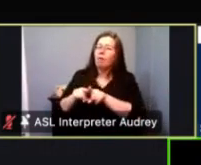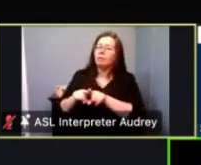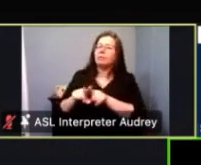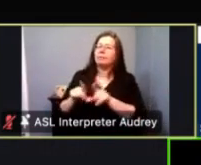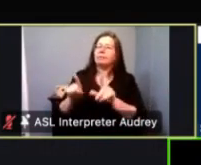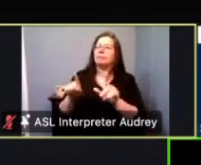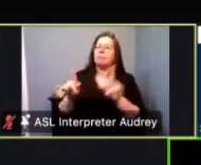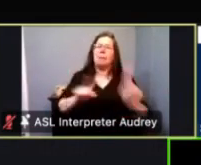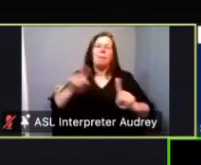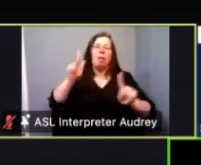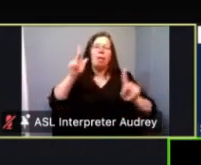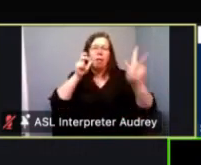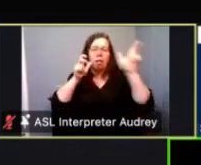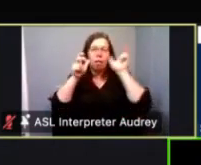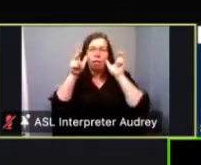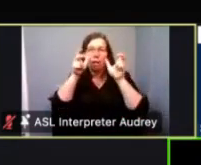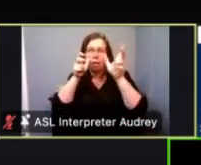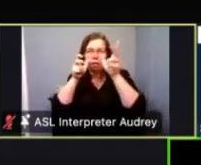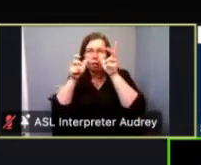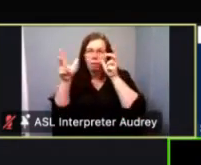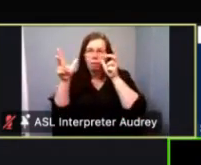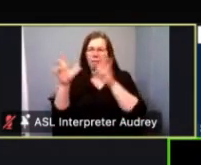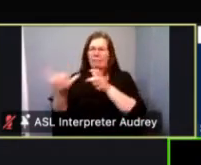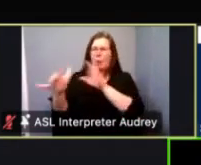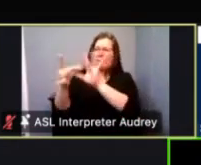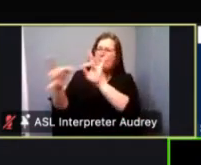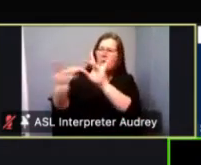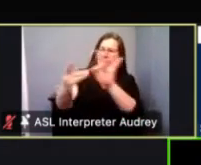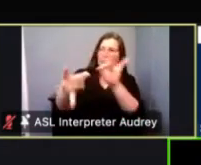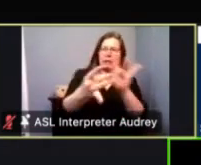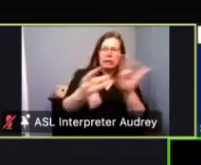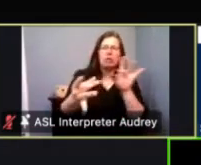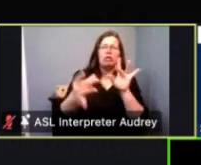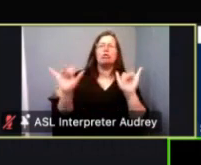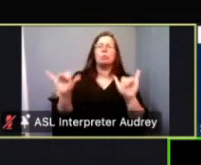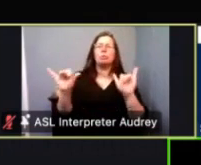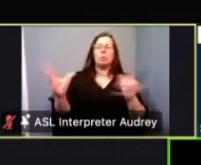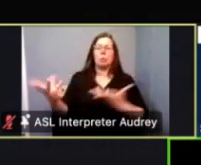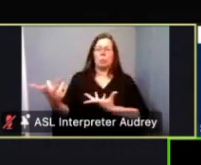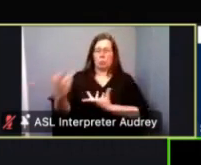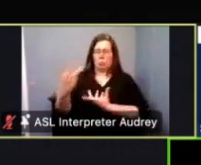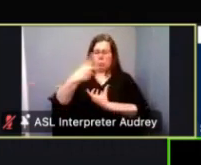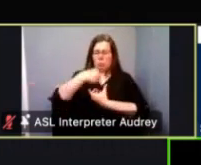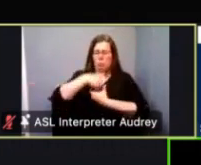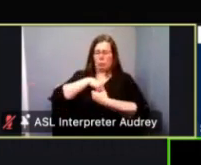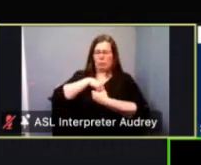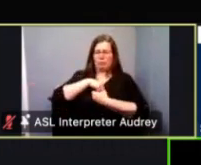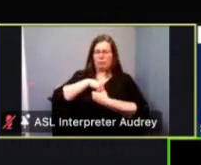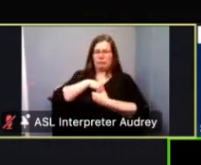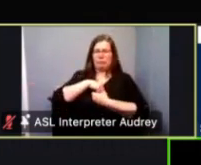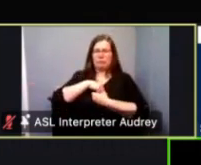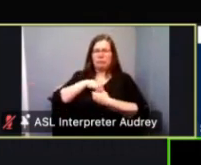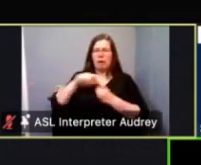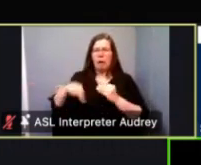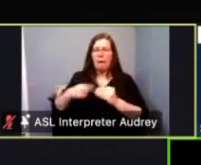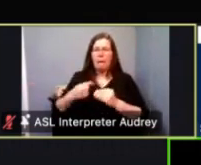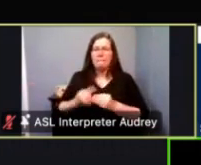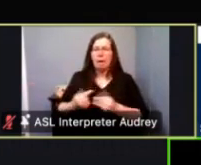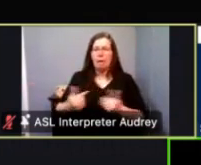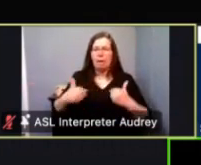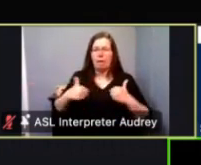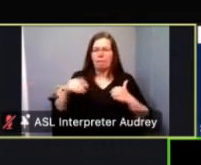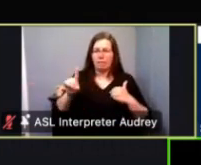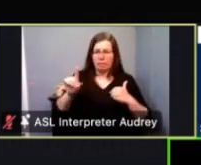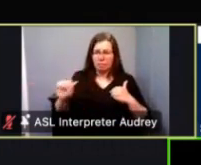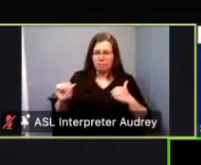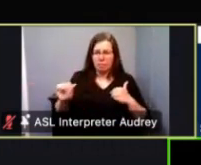to internalize the messages that they hear about having a disability, what it means,